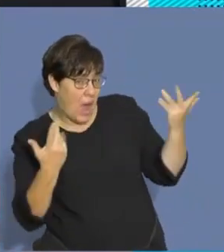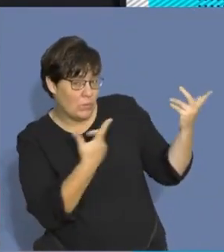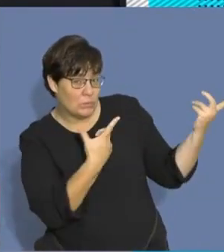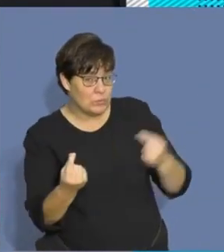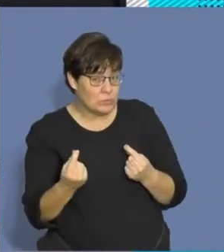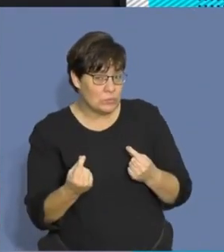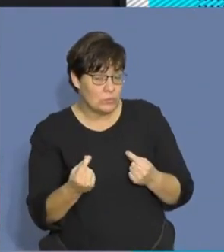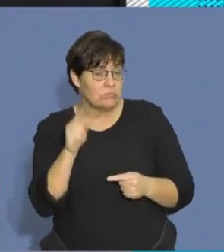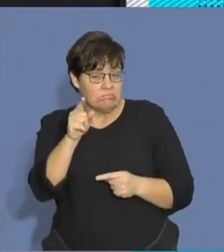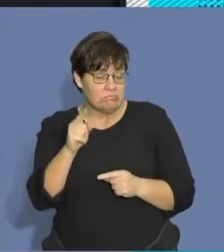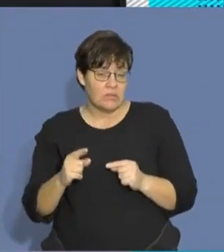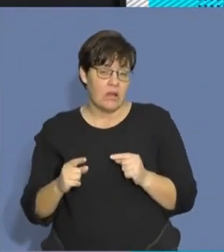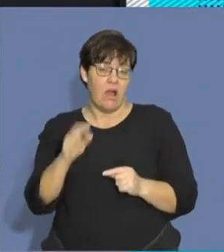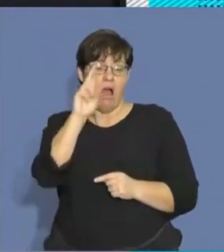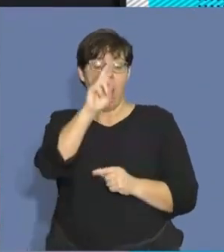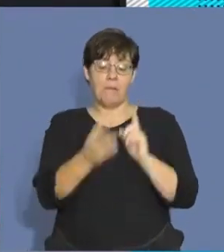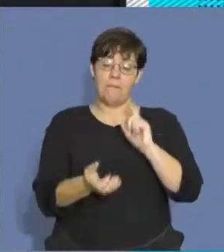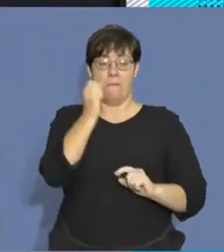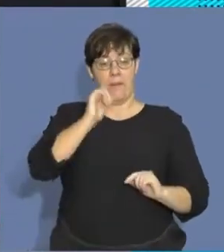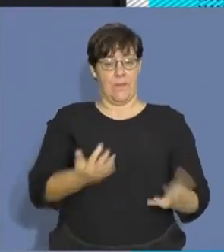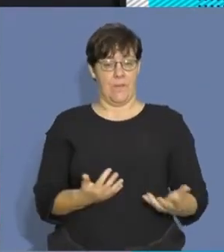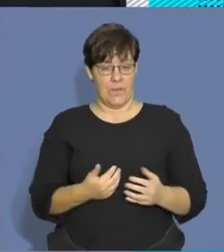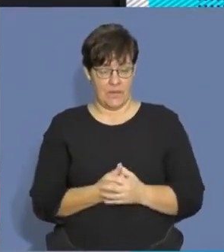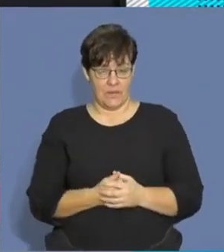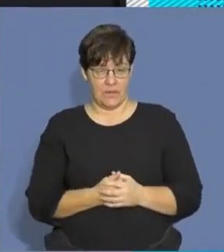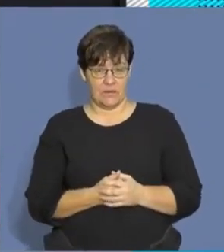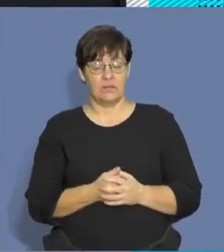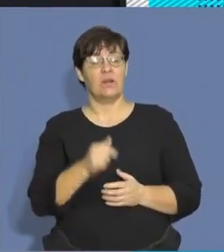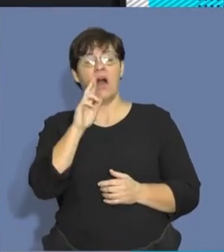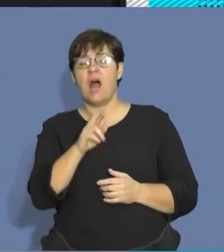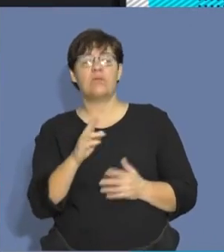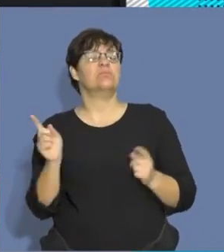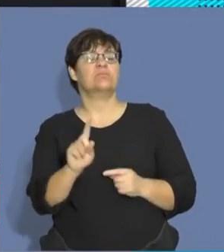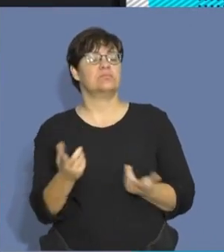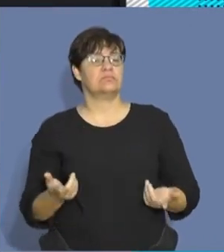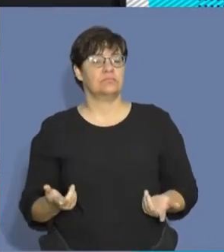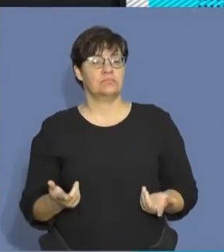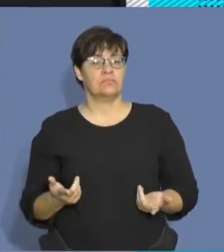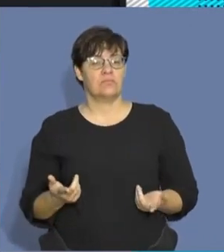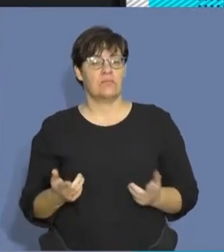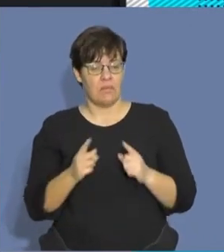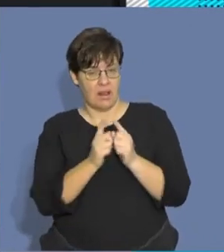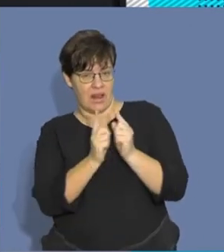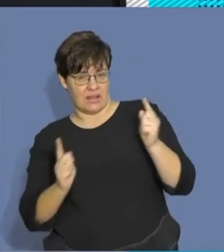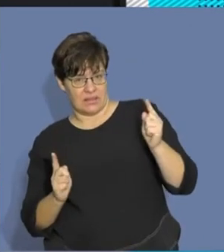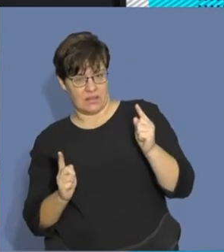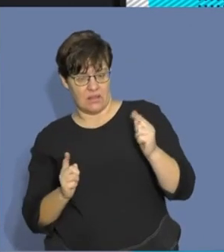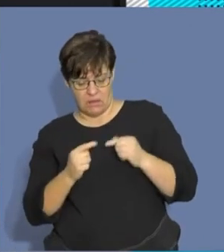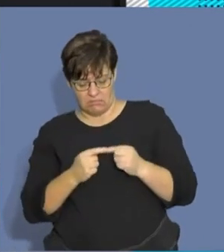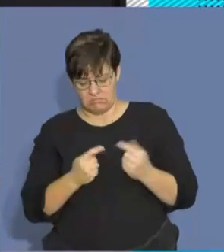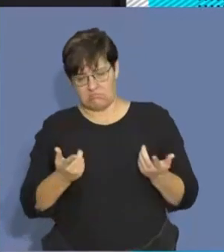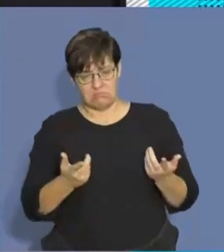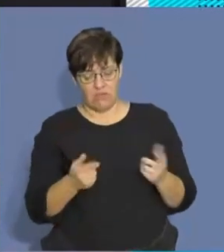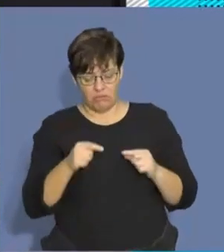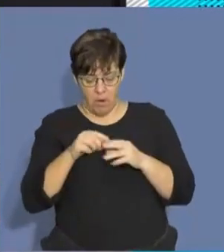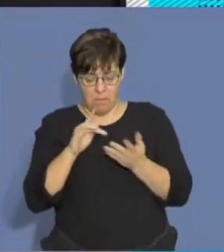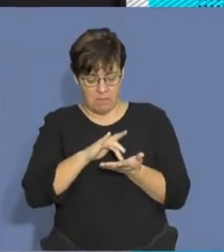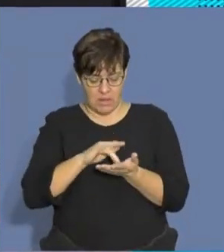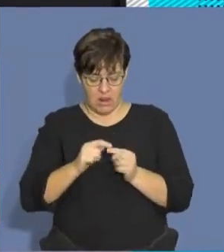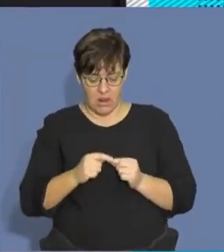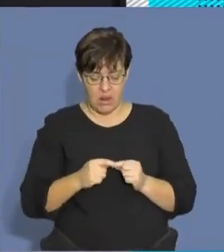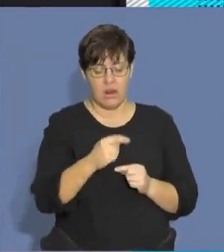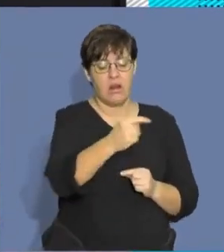do I find that radius? Well, what is the radius? The radius is just a length. It's just a distance. And so if I